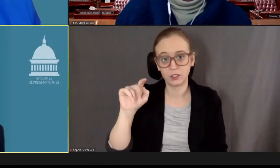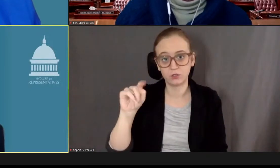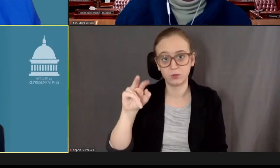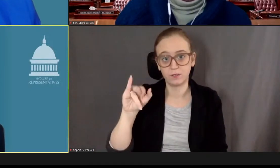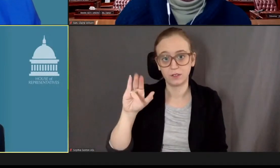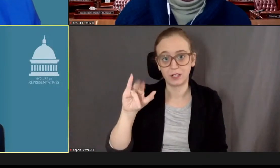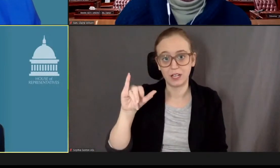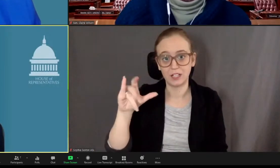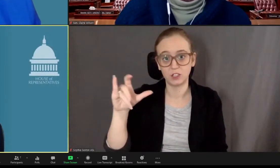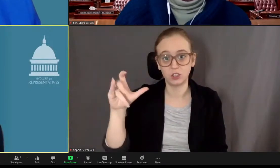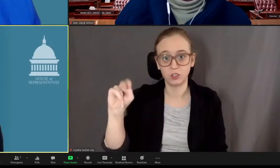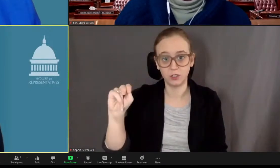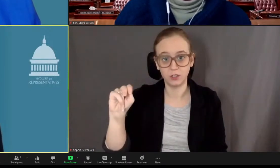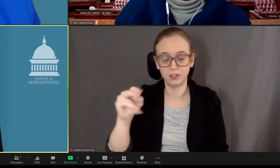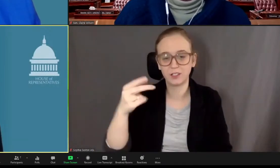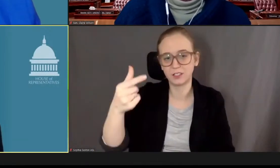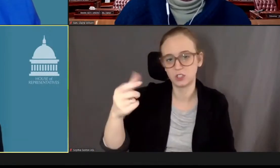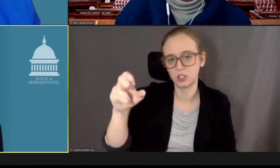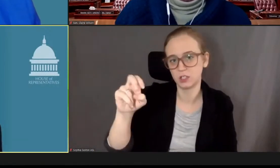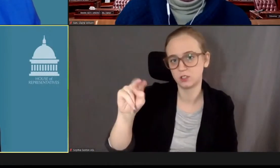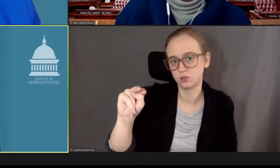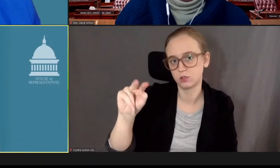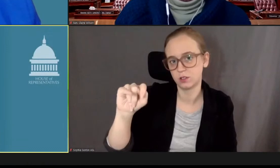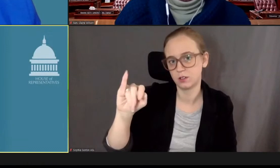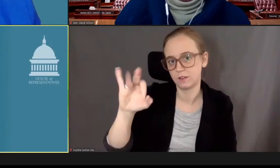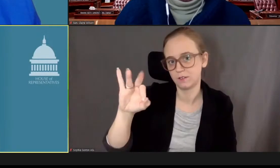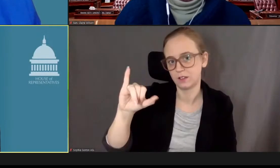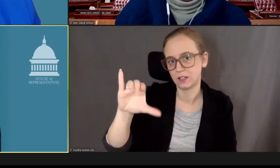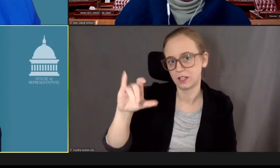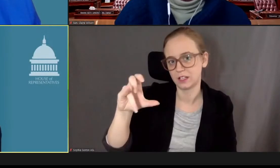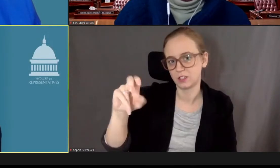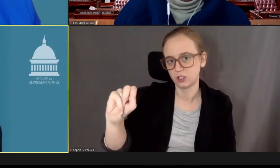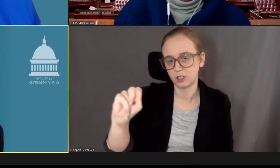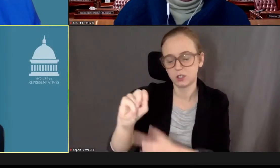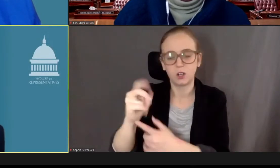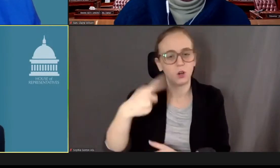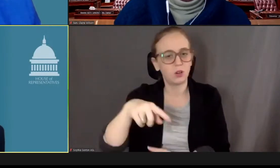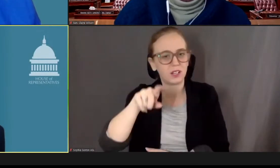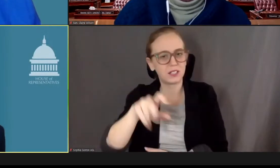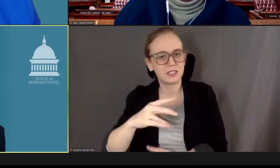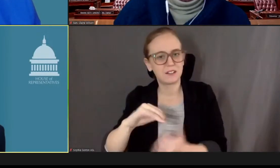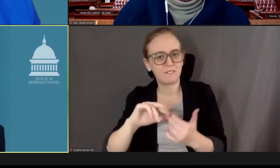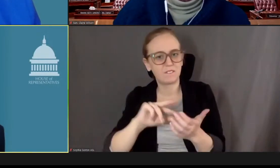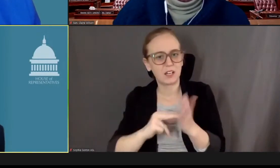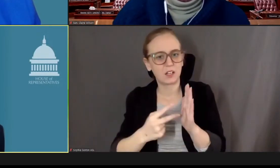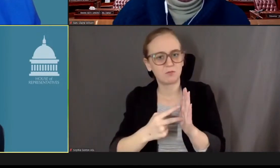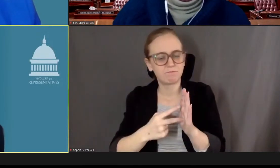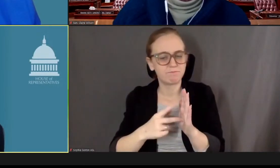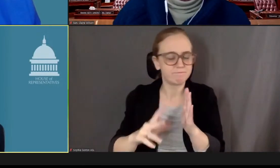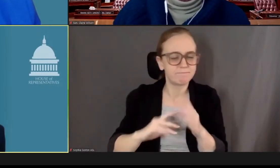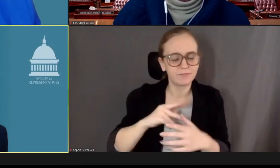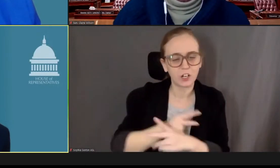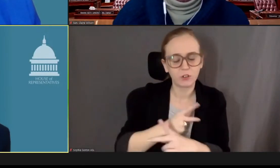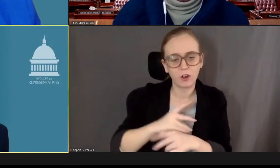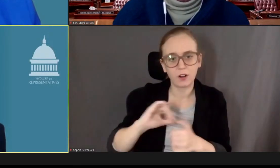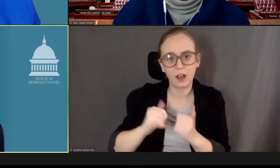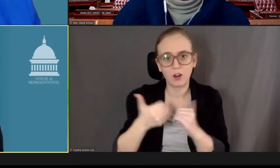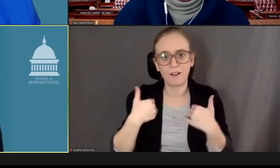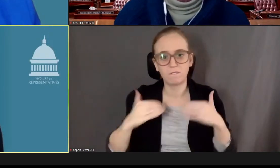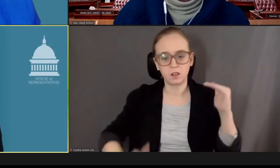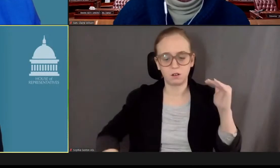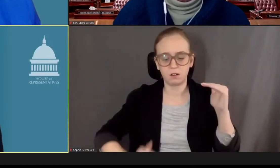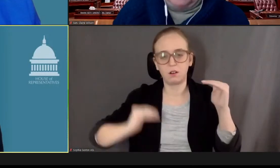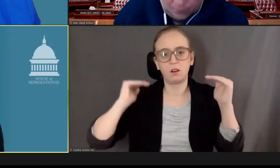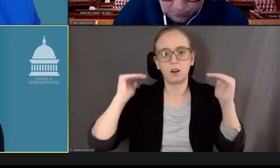in the process. Equity is not just an outcome, but it's the process as well. Who's at the table? And I'm really proud to say that